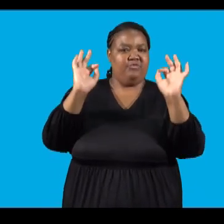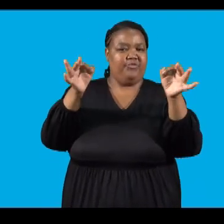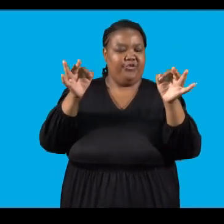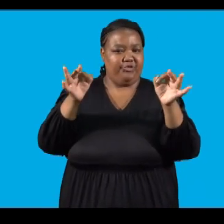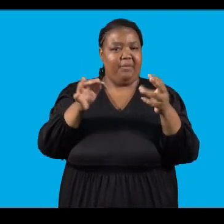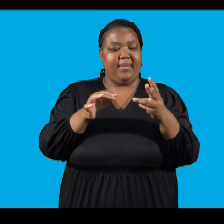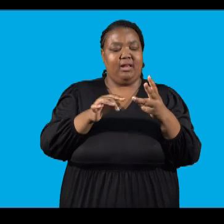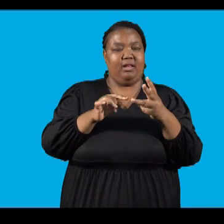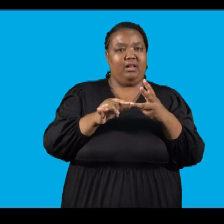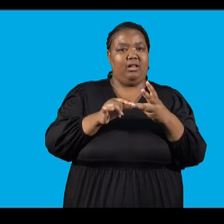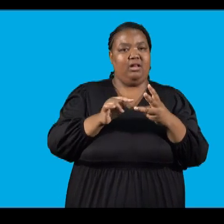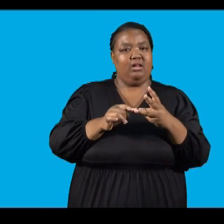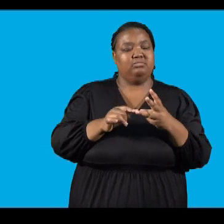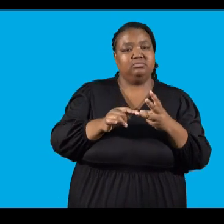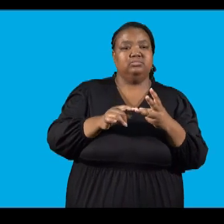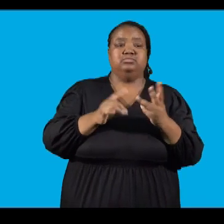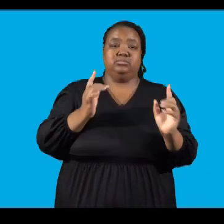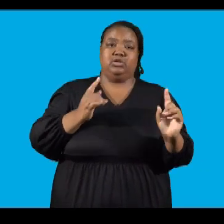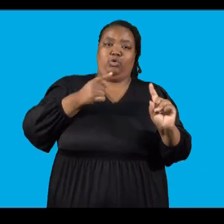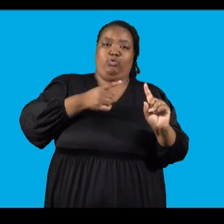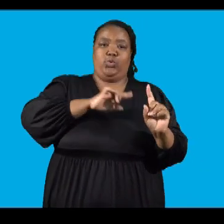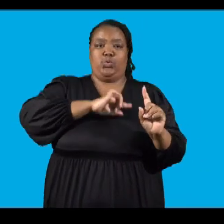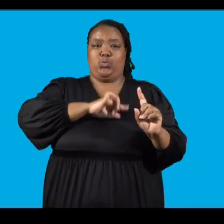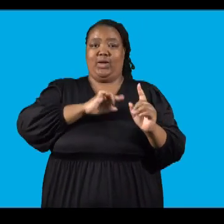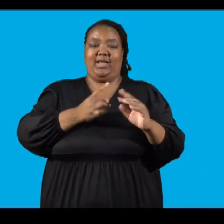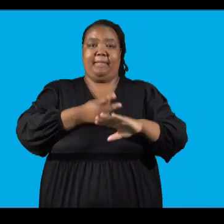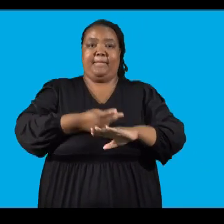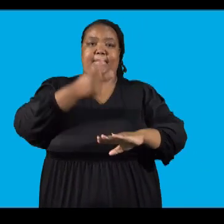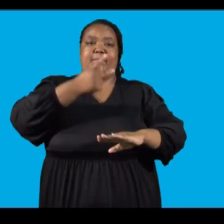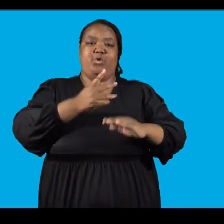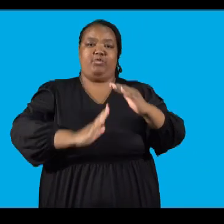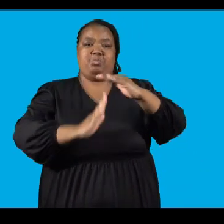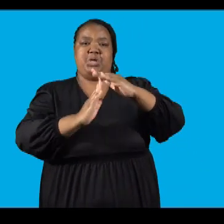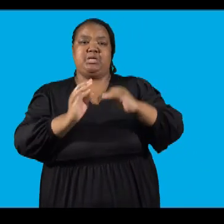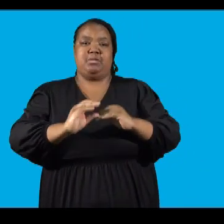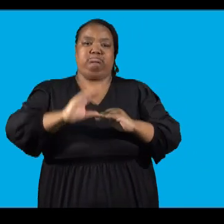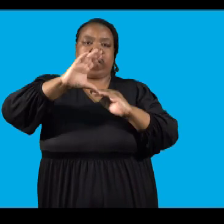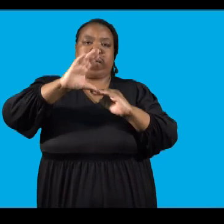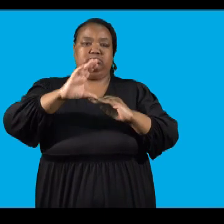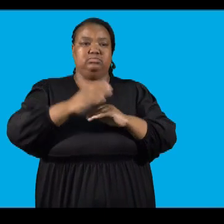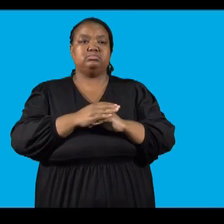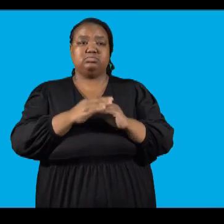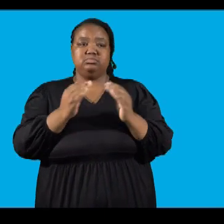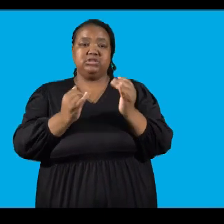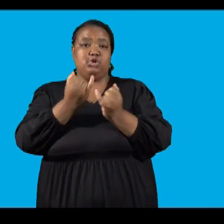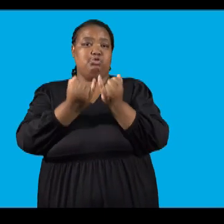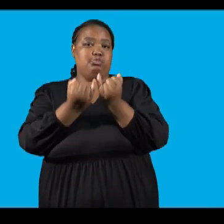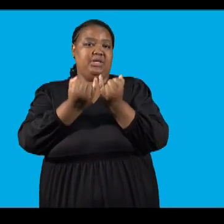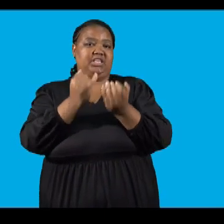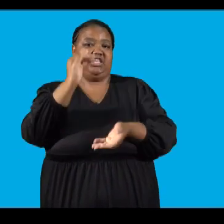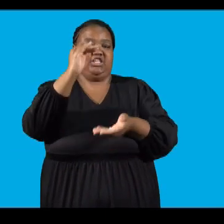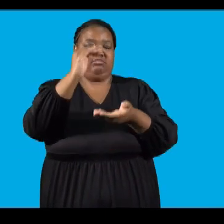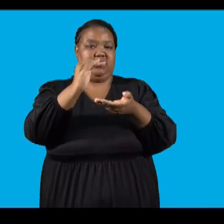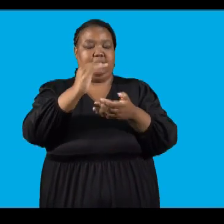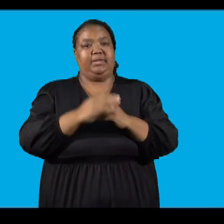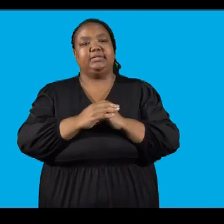directly, officially, formally, and also indicate the aim, mainly to maximize their profits by